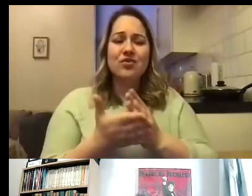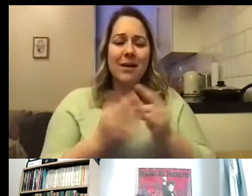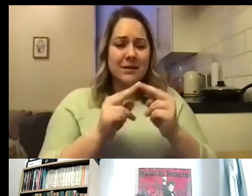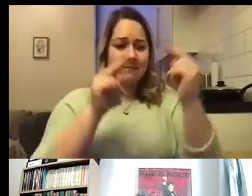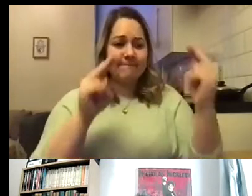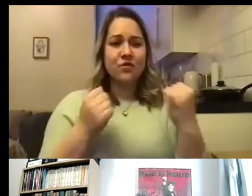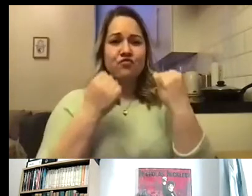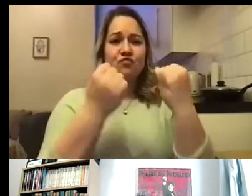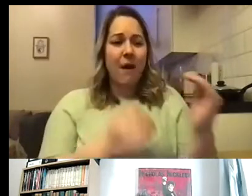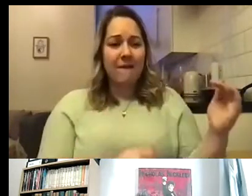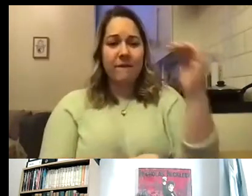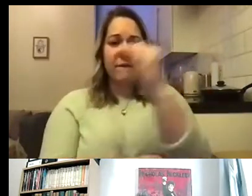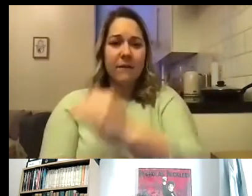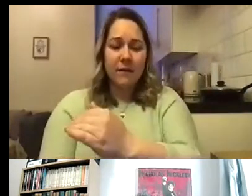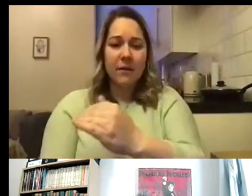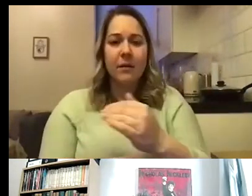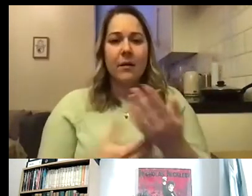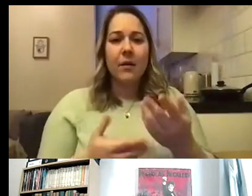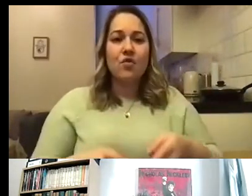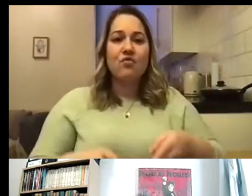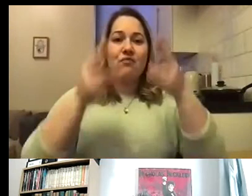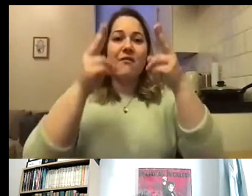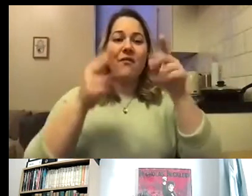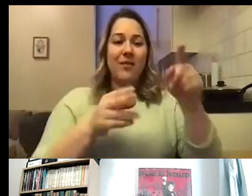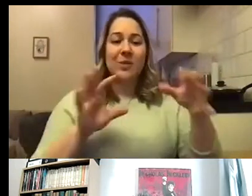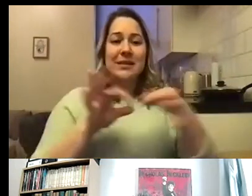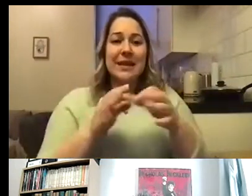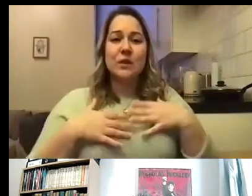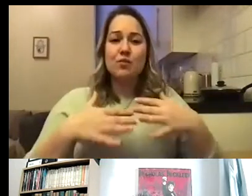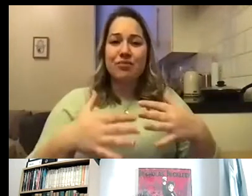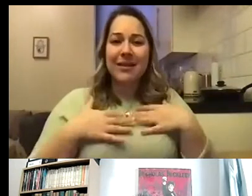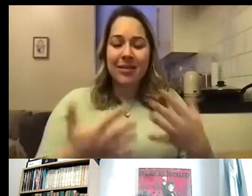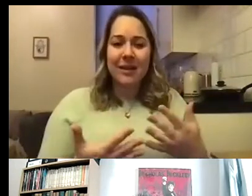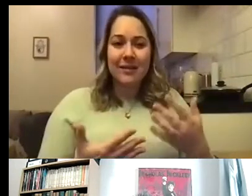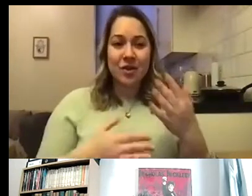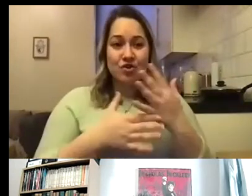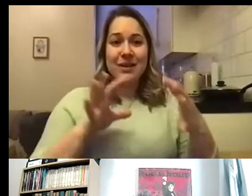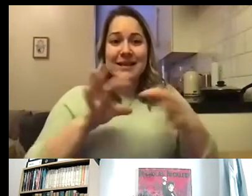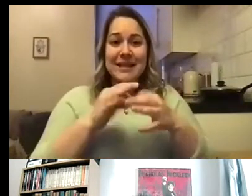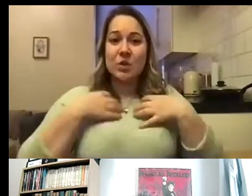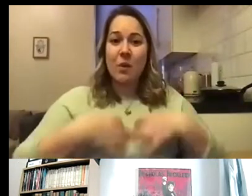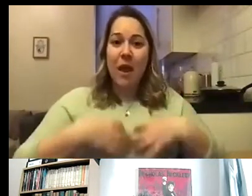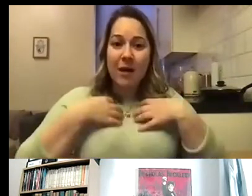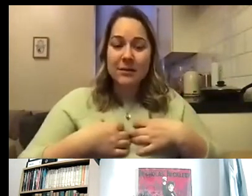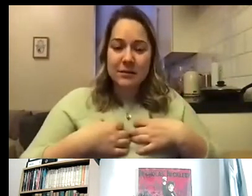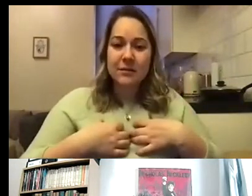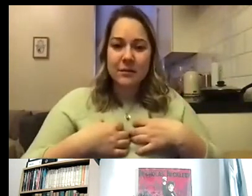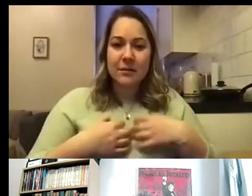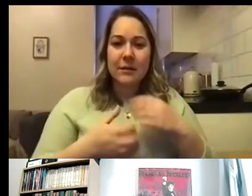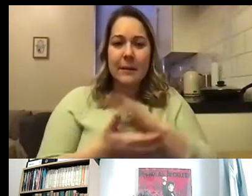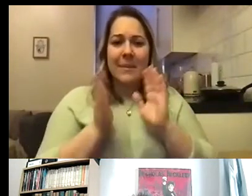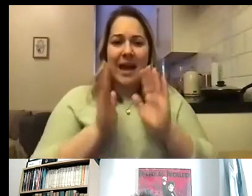the Grenfell Tower particulates affecting people's breathing. You know, trees are lungs. And so the fact that we had to balance the right